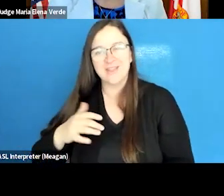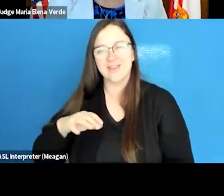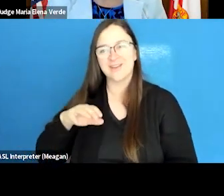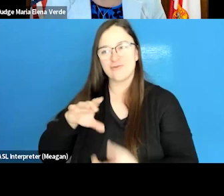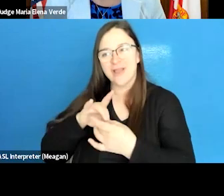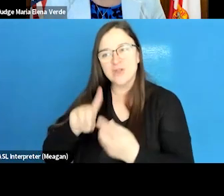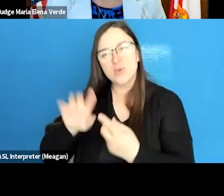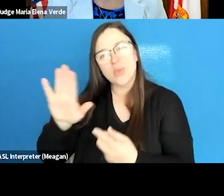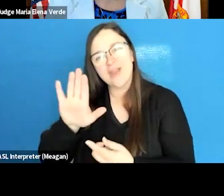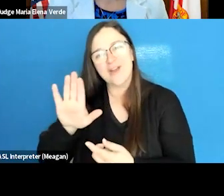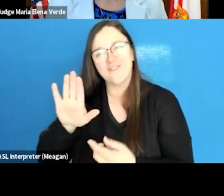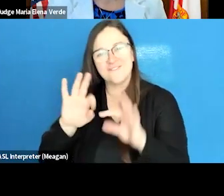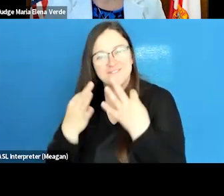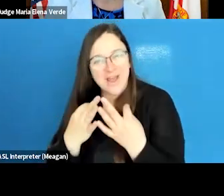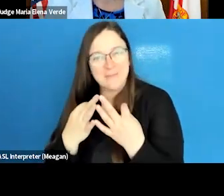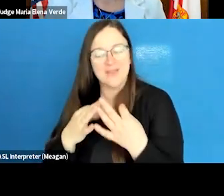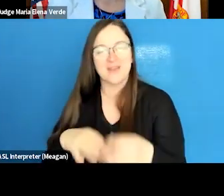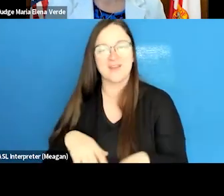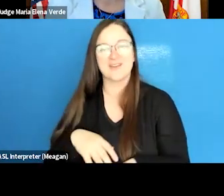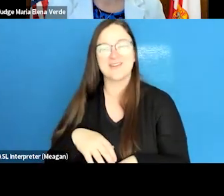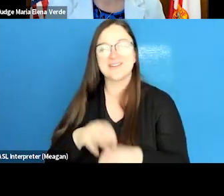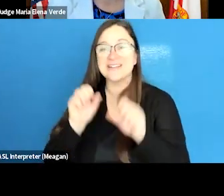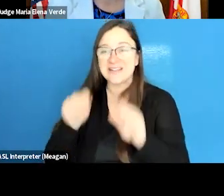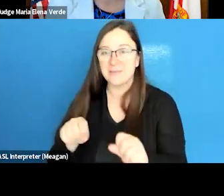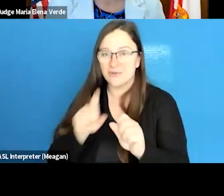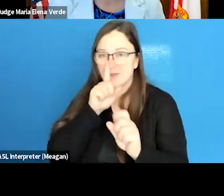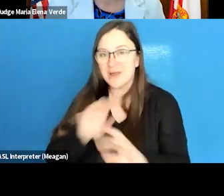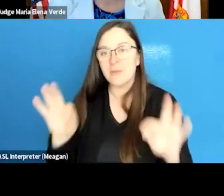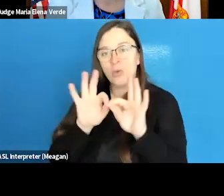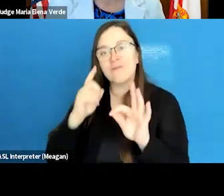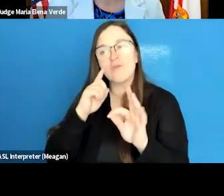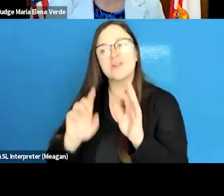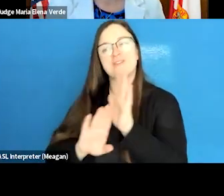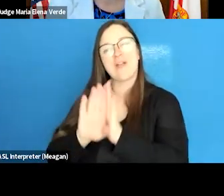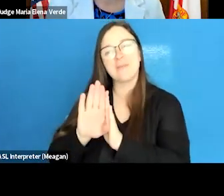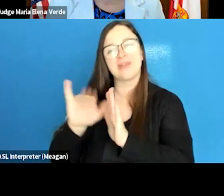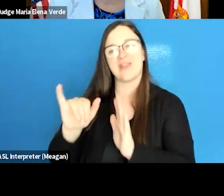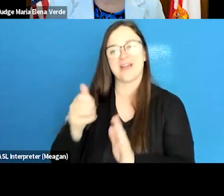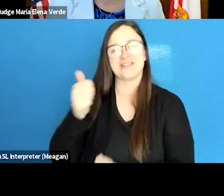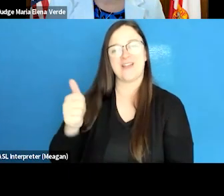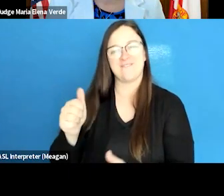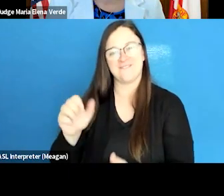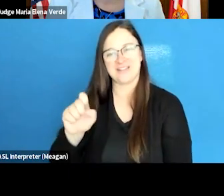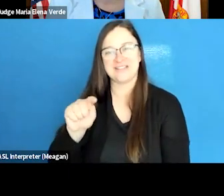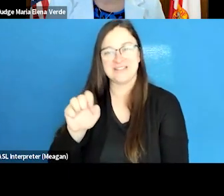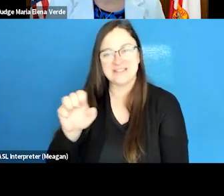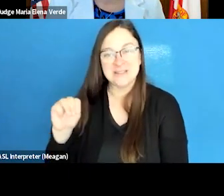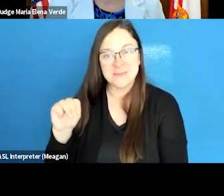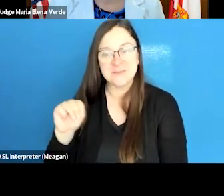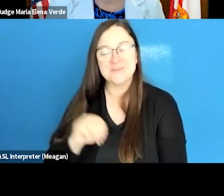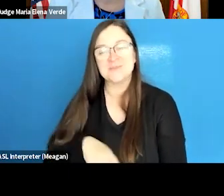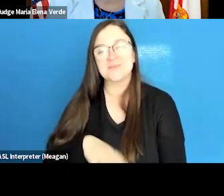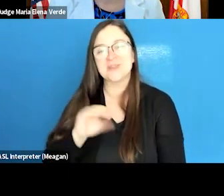dynamic in the family and their place within that can be really important for building up that self-esteem and breaking down